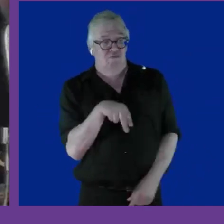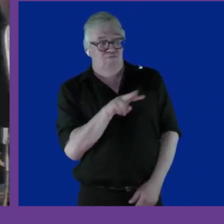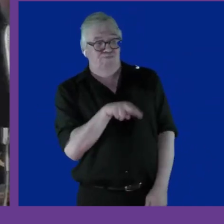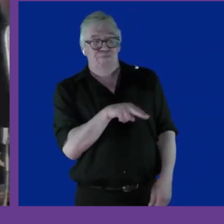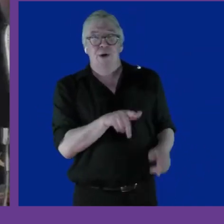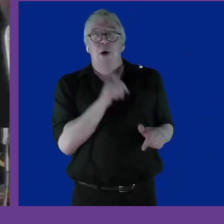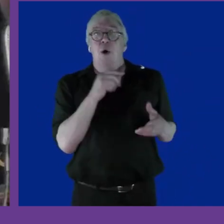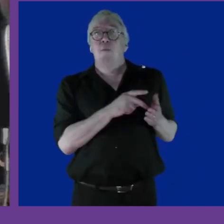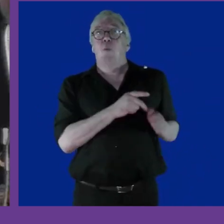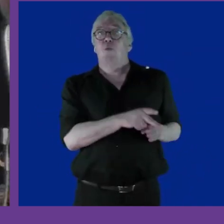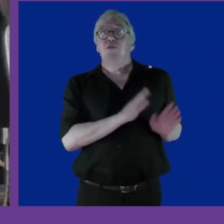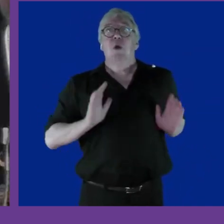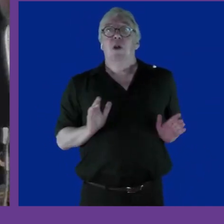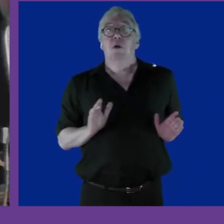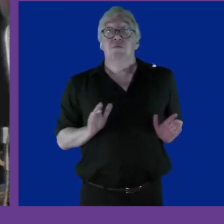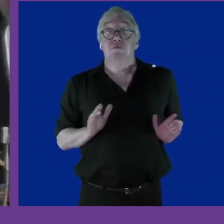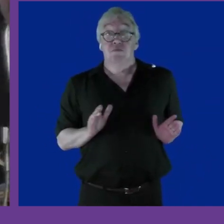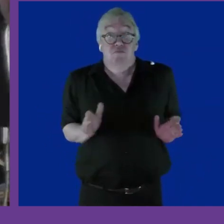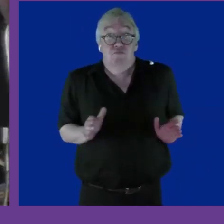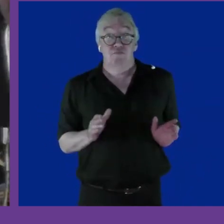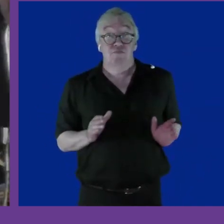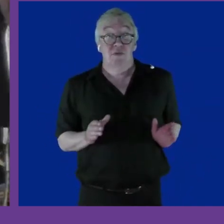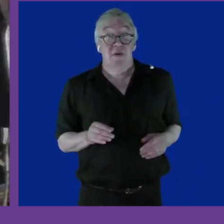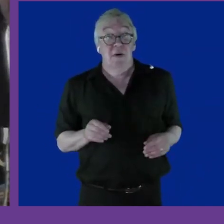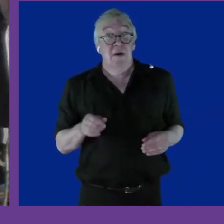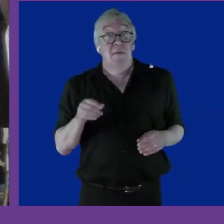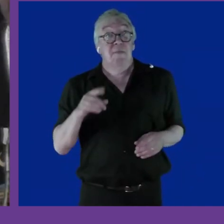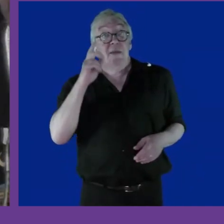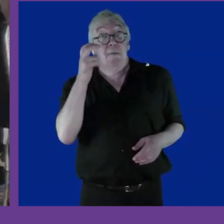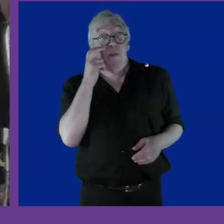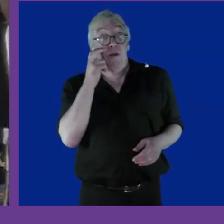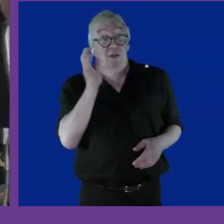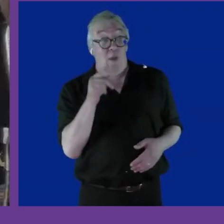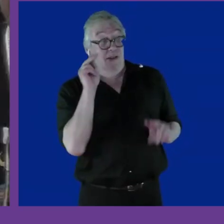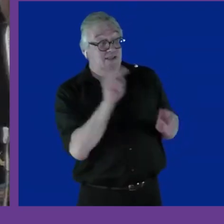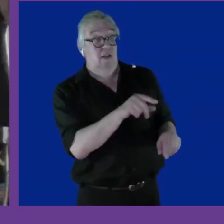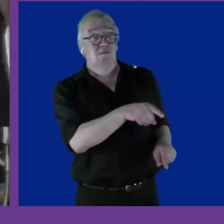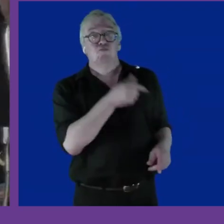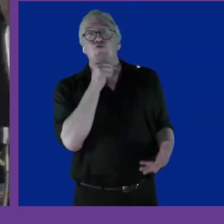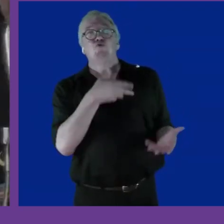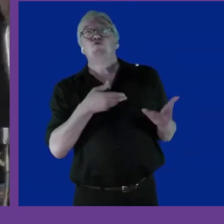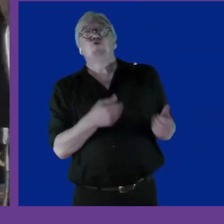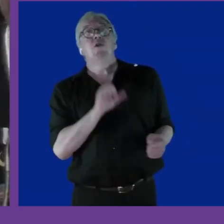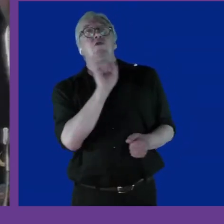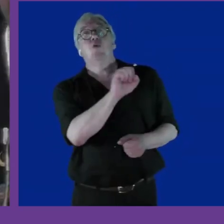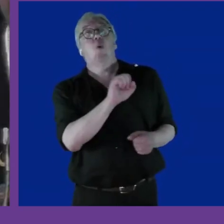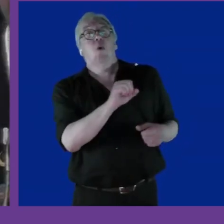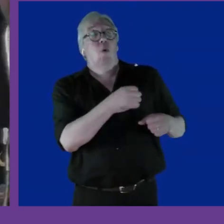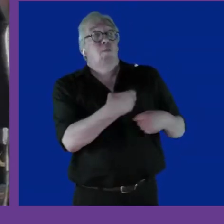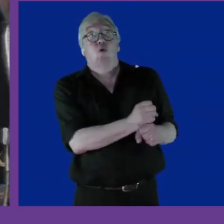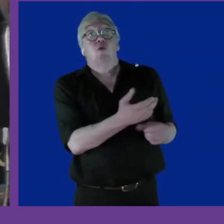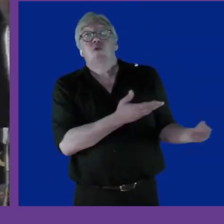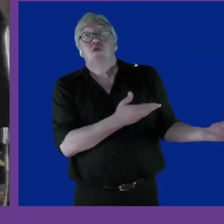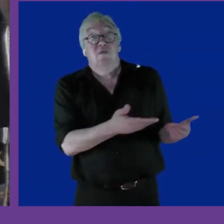unprofessional solution for me. And this is how people who are using screen readers might just see your products. And you need to understand how it works